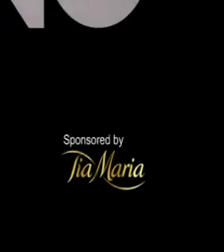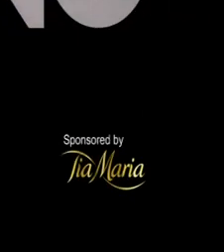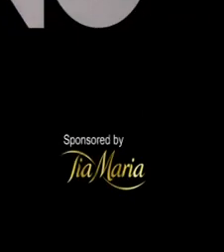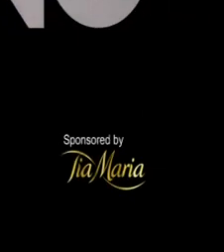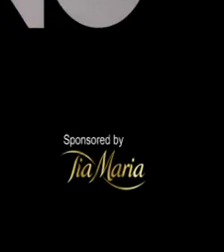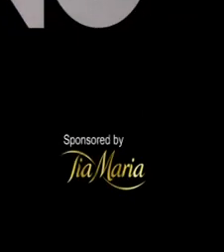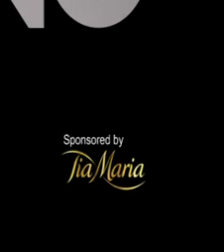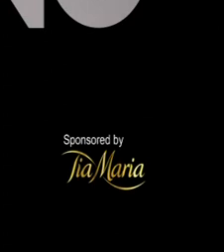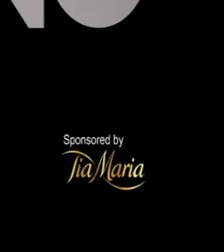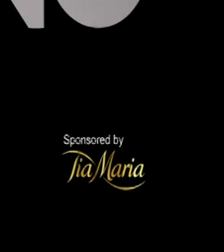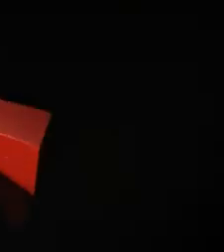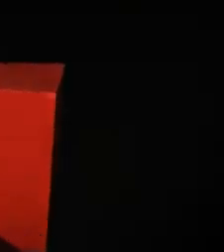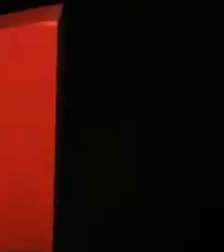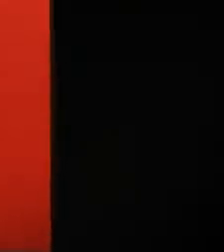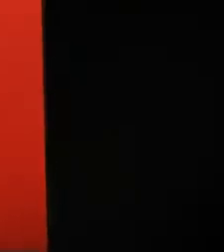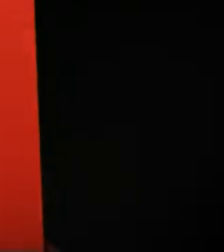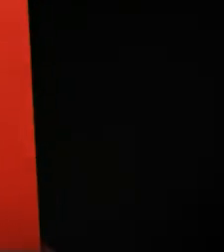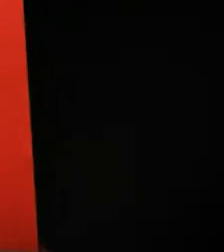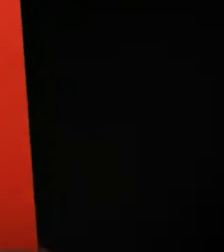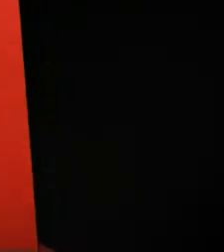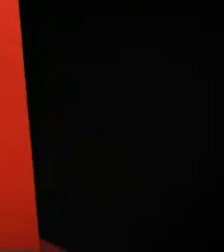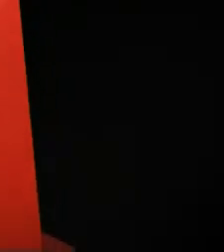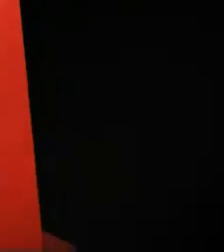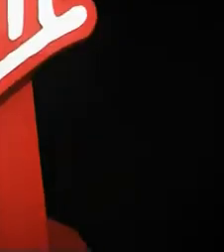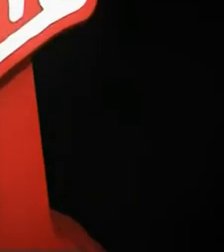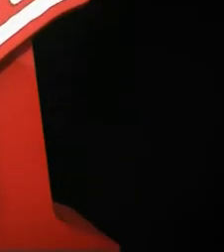starts Thursday at 10 on Living.